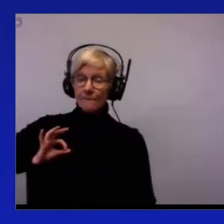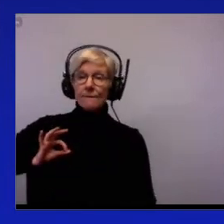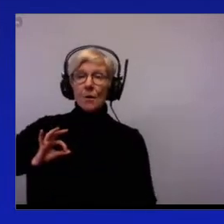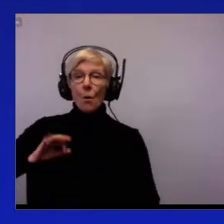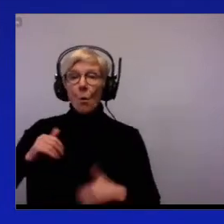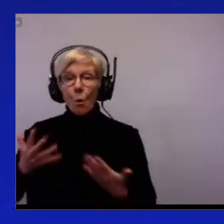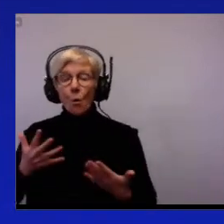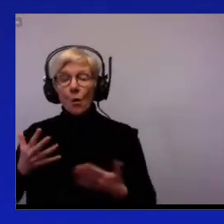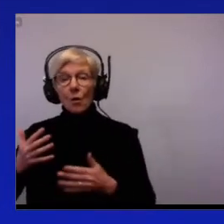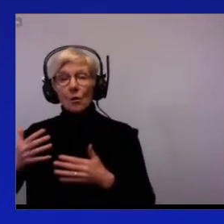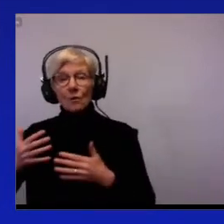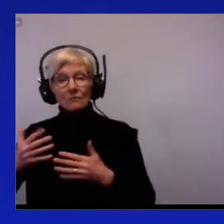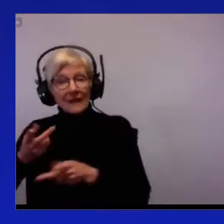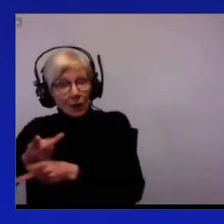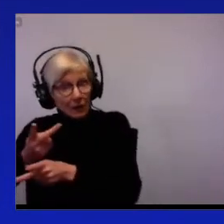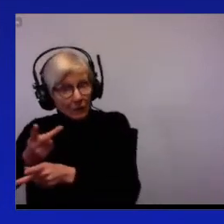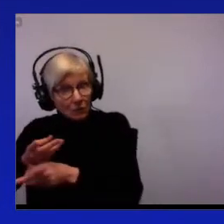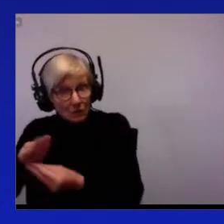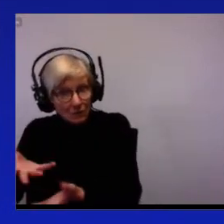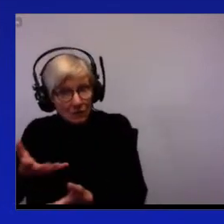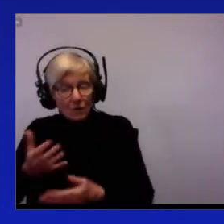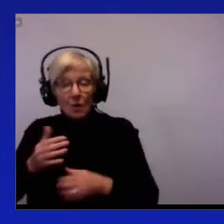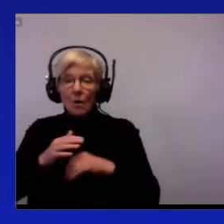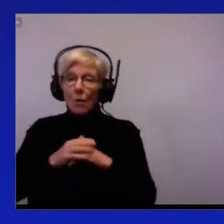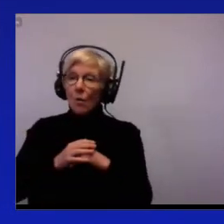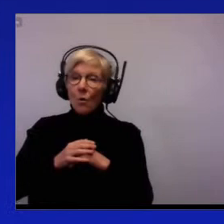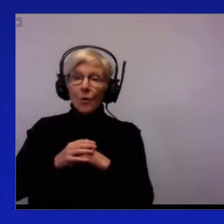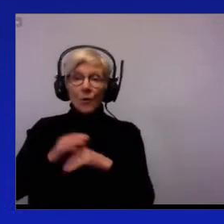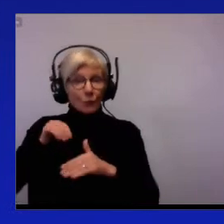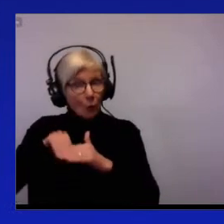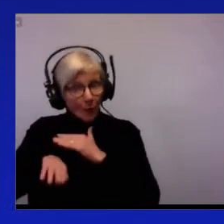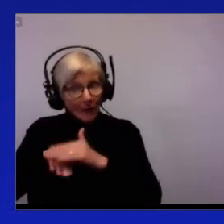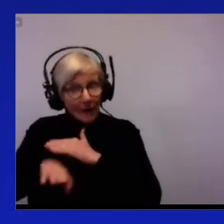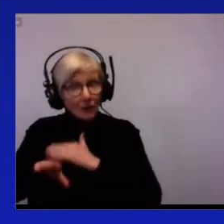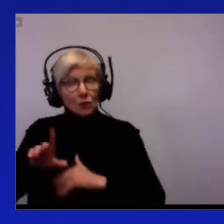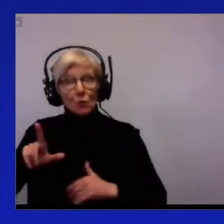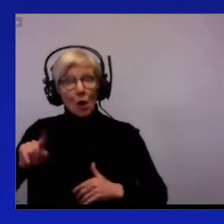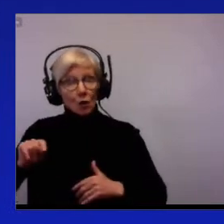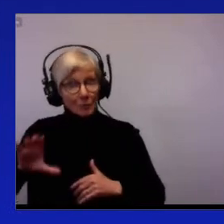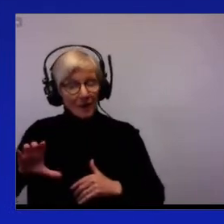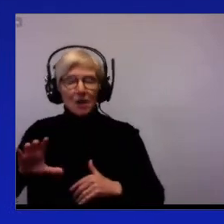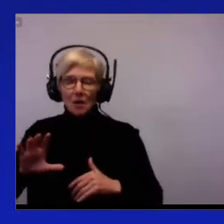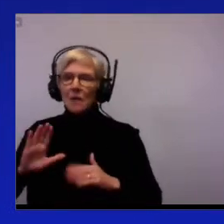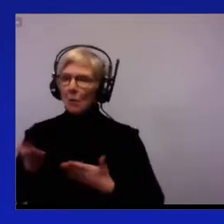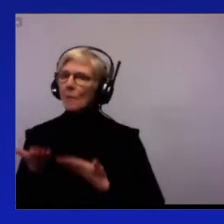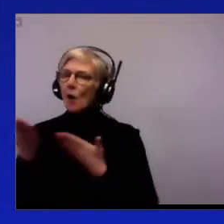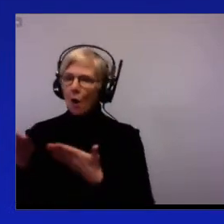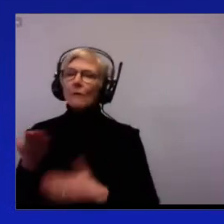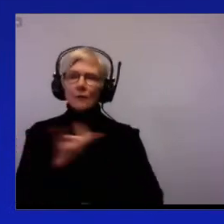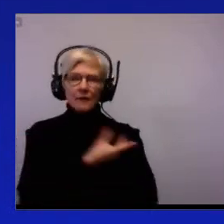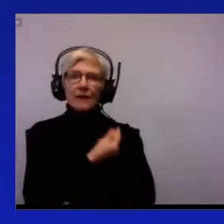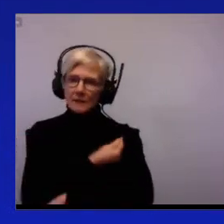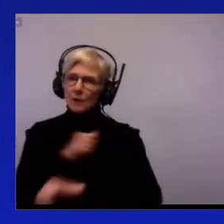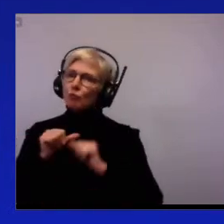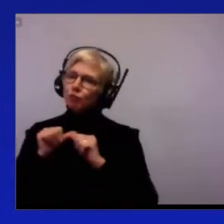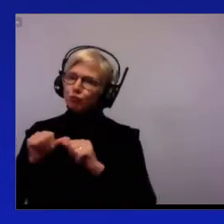essential caregivers or associated in some way with going into long-term care homes. So